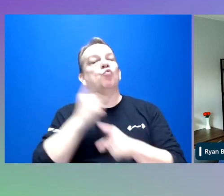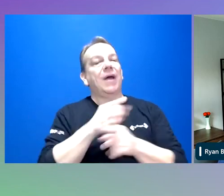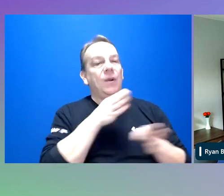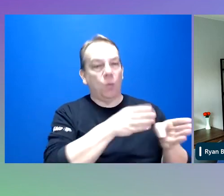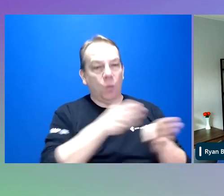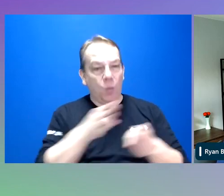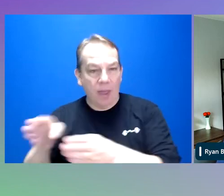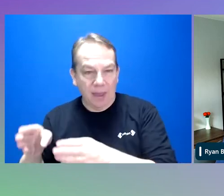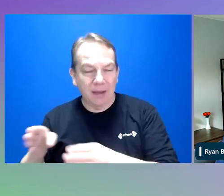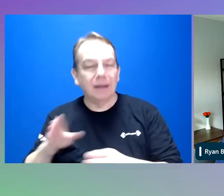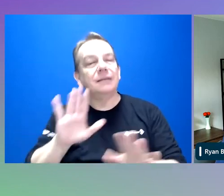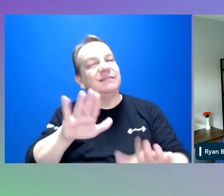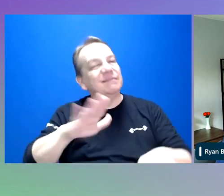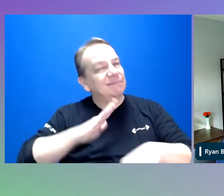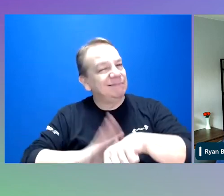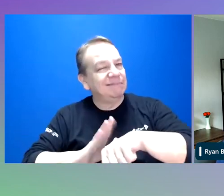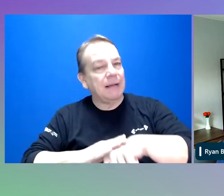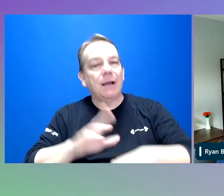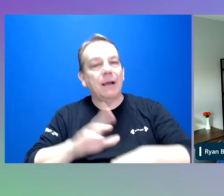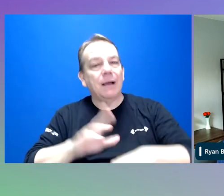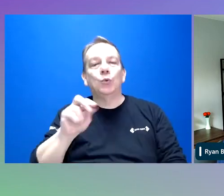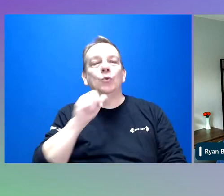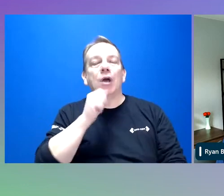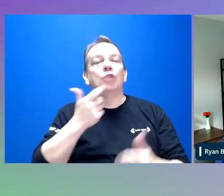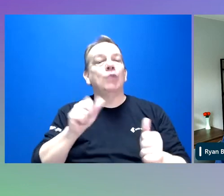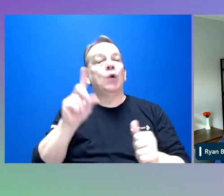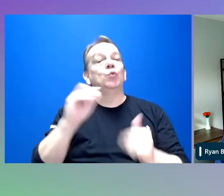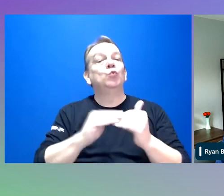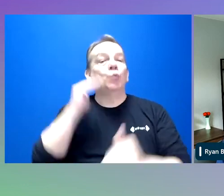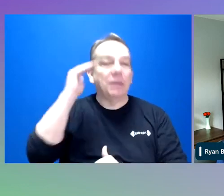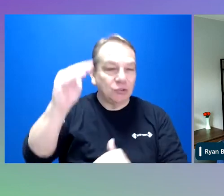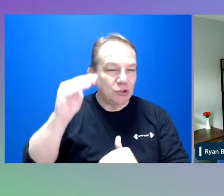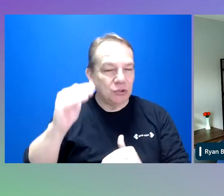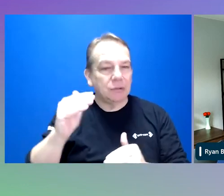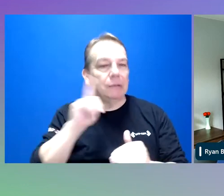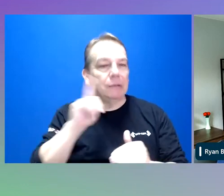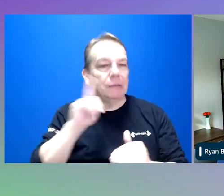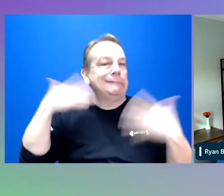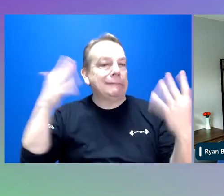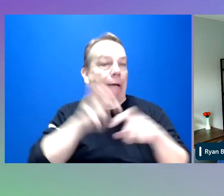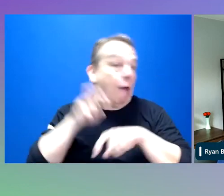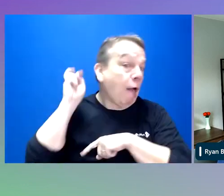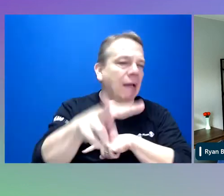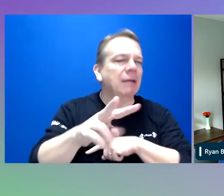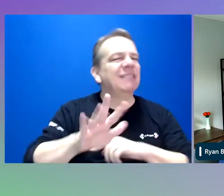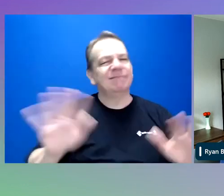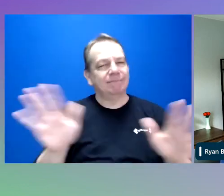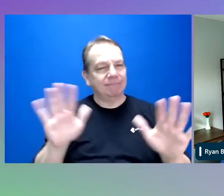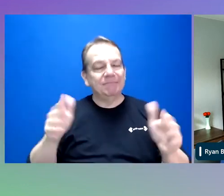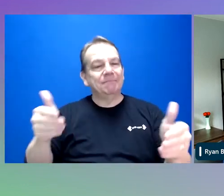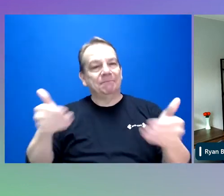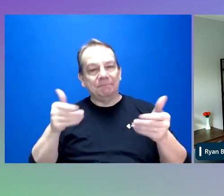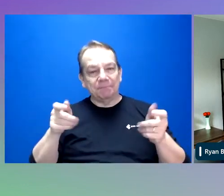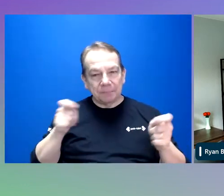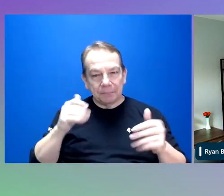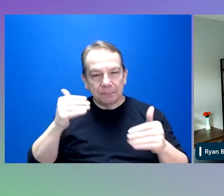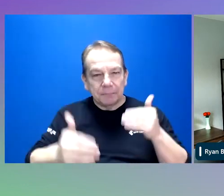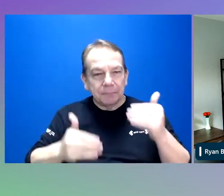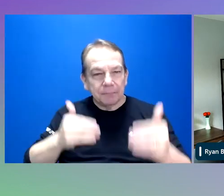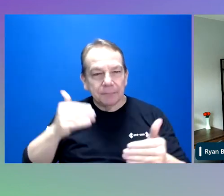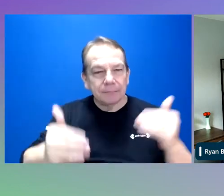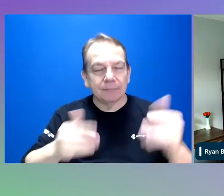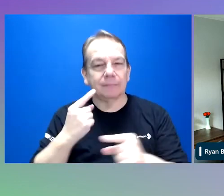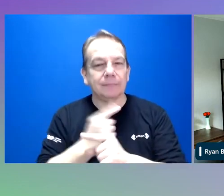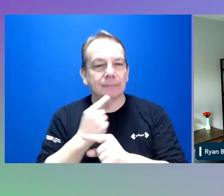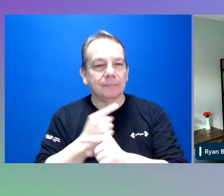don't try to do too much. There's no need to try and do too much, I think. Yeah. Thank you so